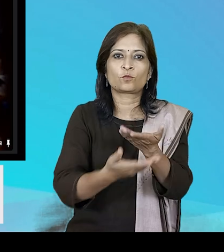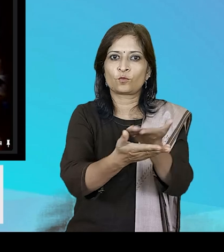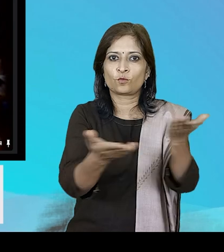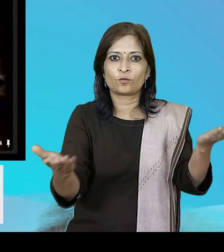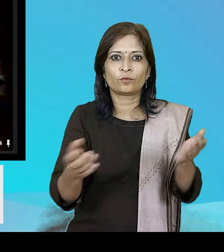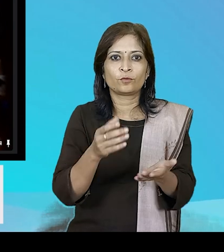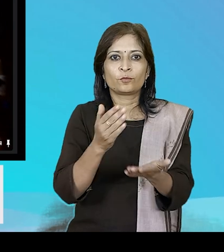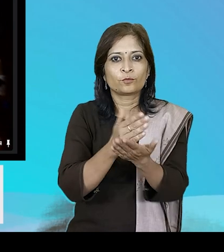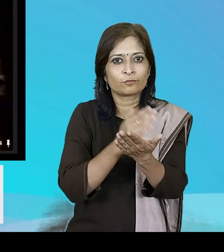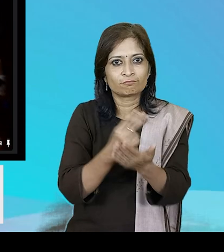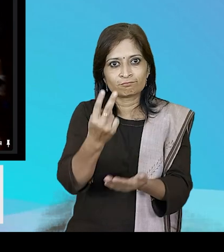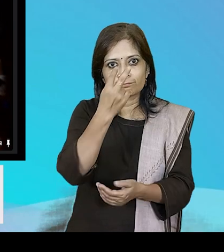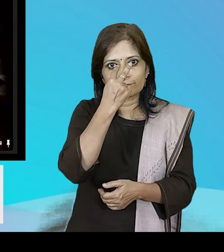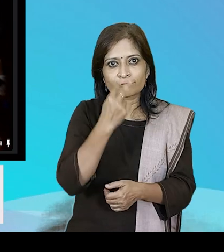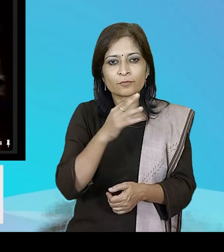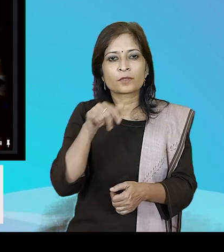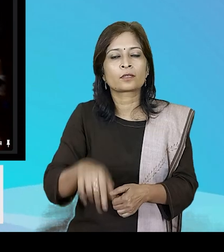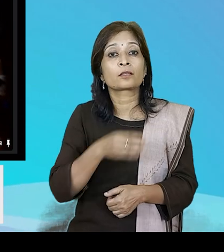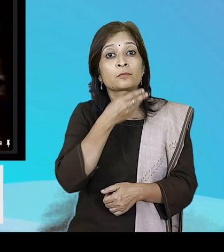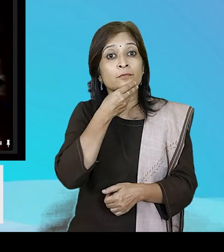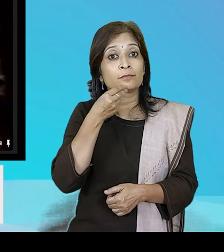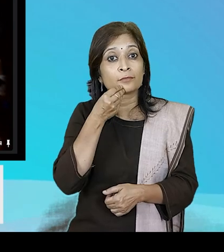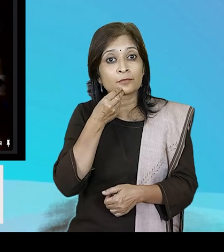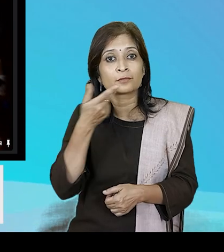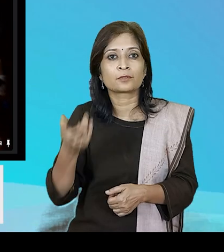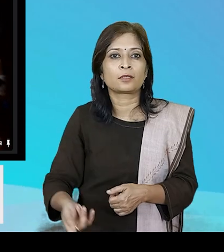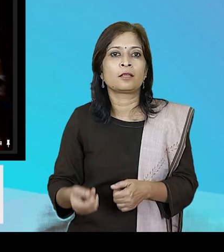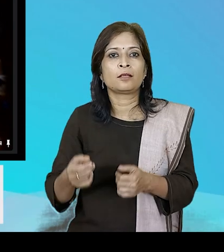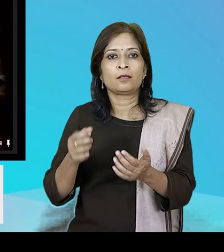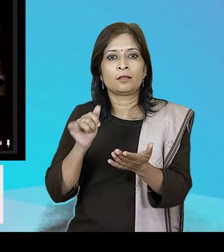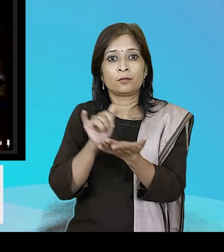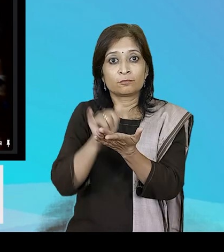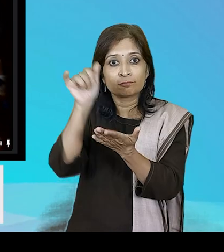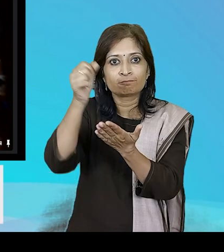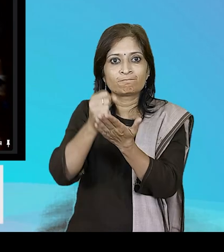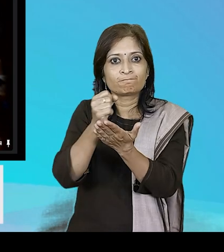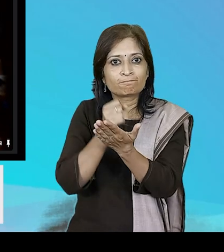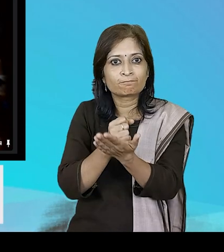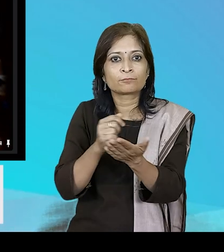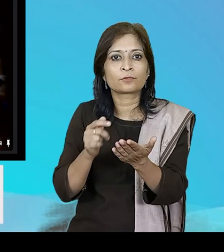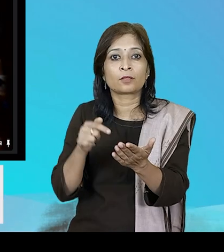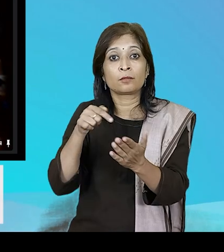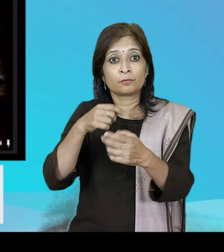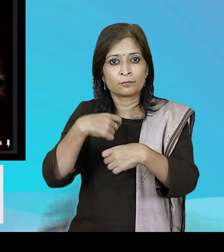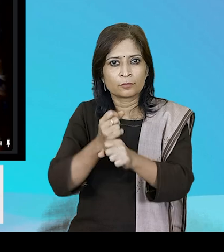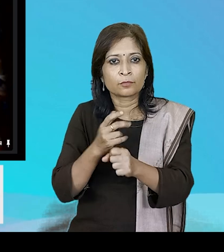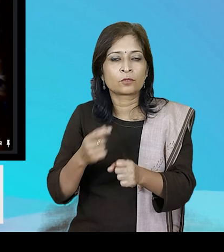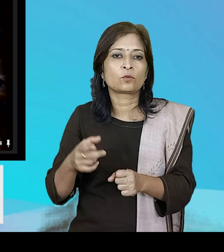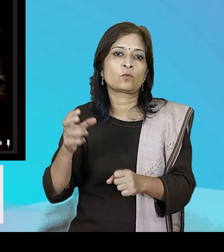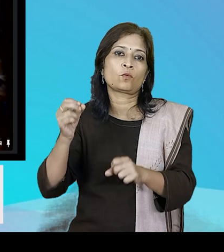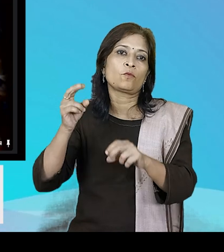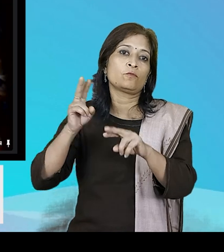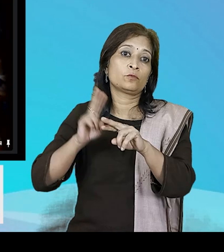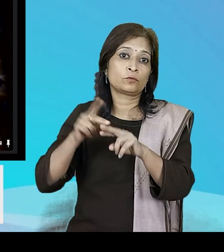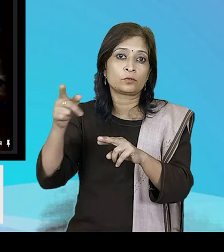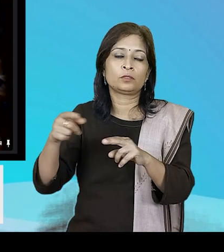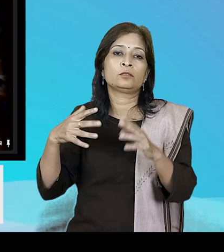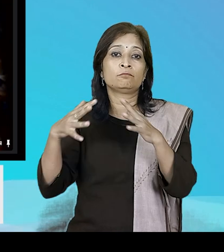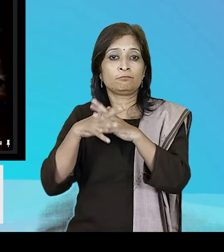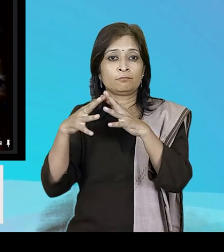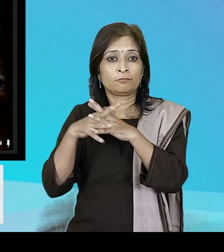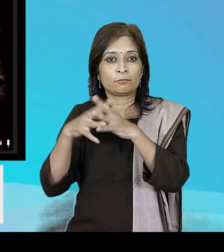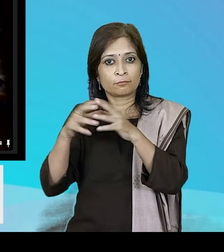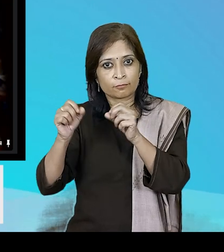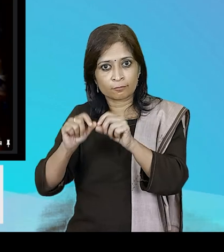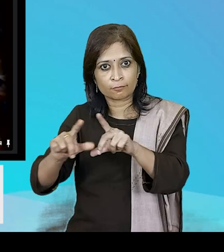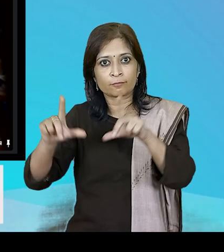Thank you. In the end, to all those who are watching, please visit the official passport website for all the passport